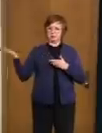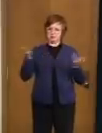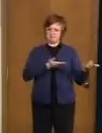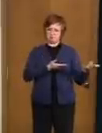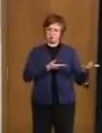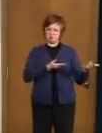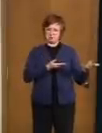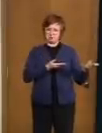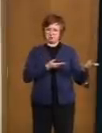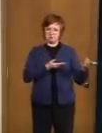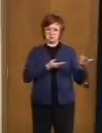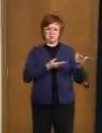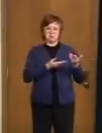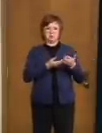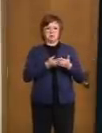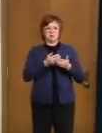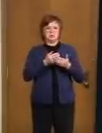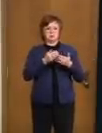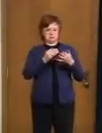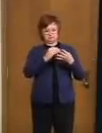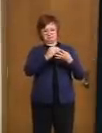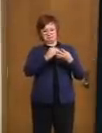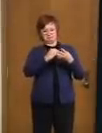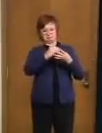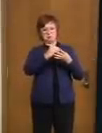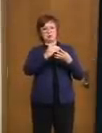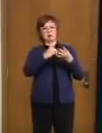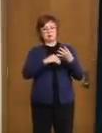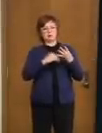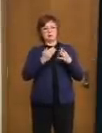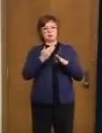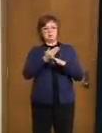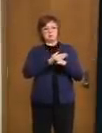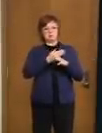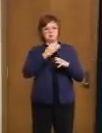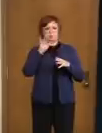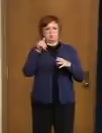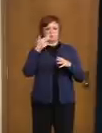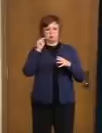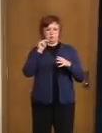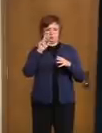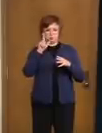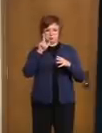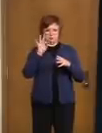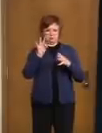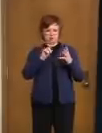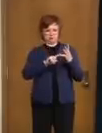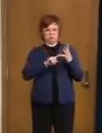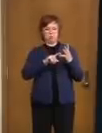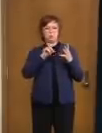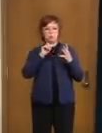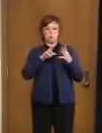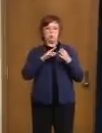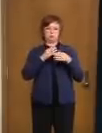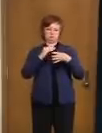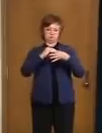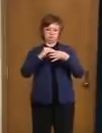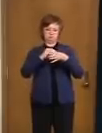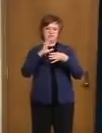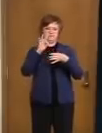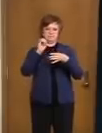purposes, delivered by the end of the month or in the first few days of February before our next delivery does arrive. You're going to see